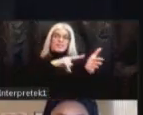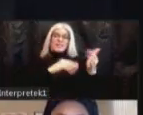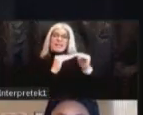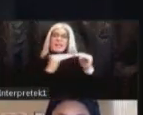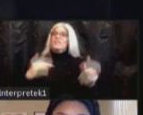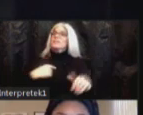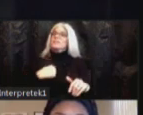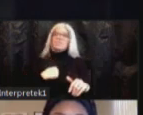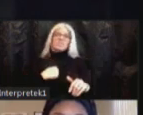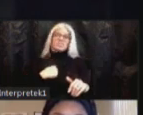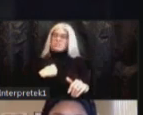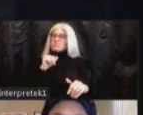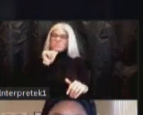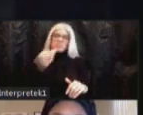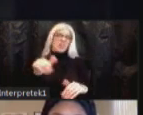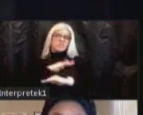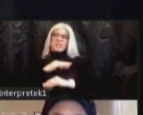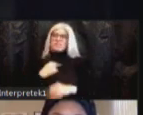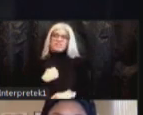with the discussion.